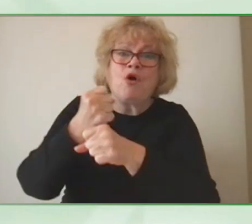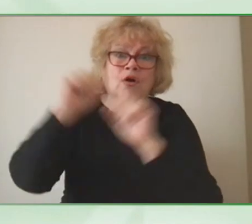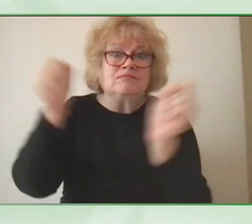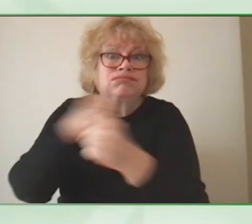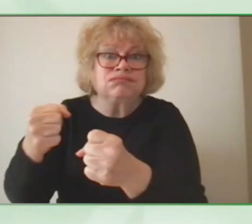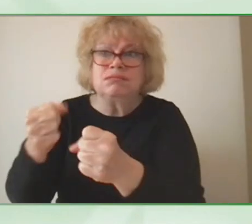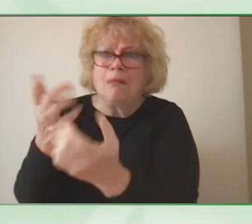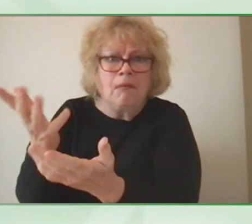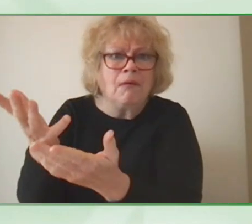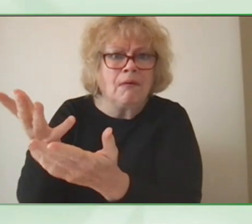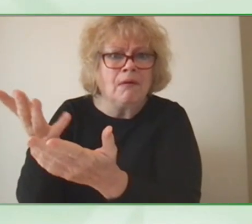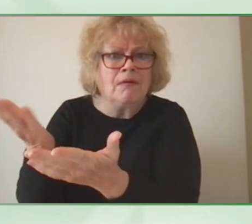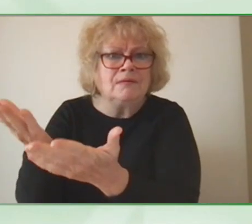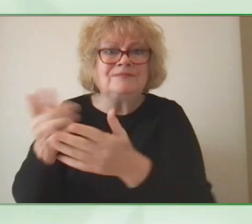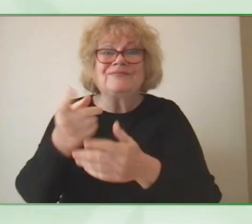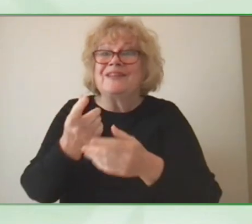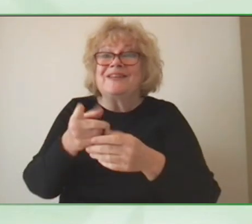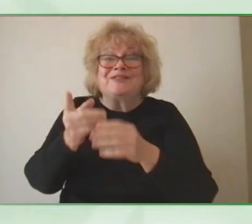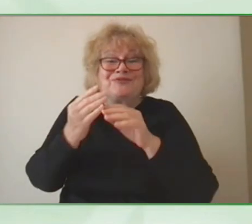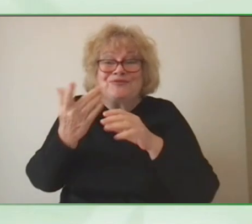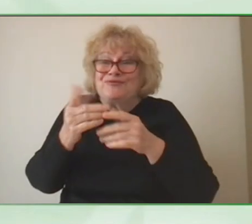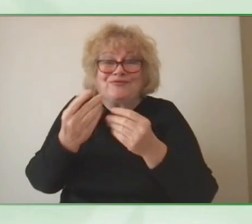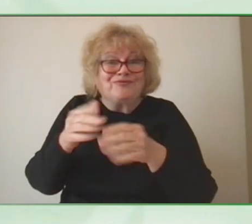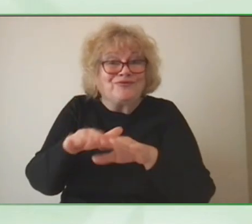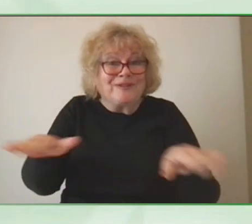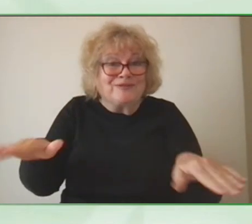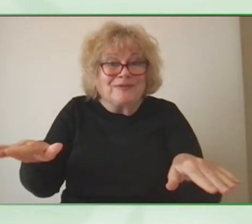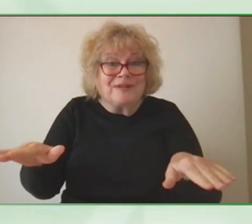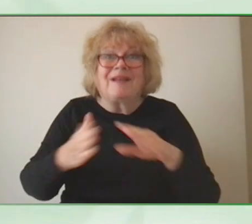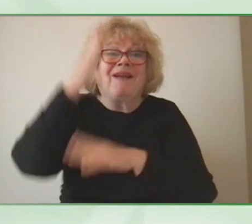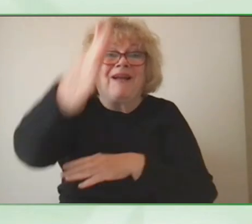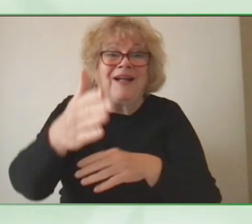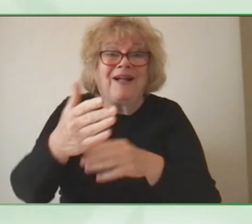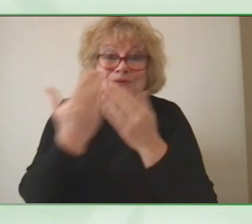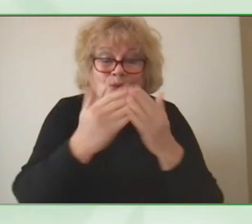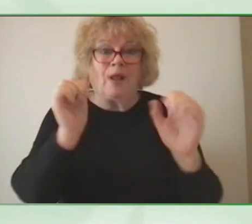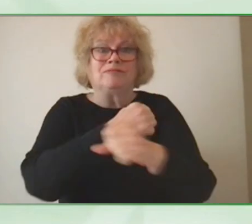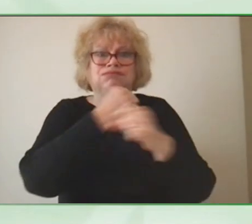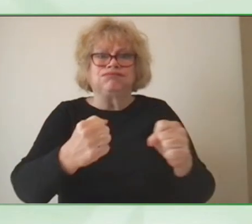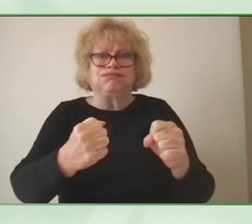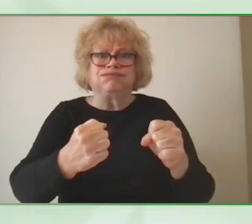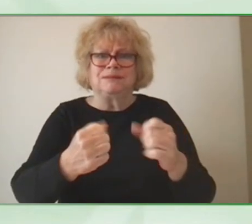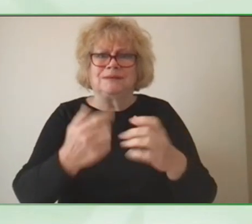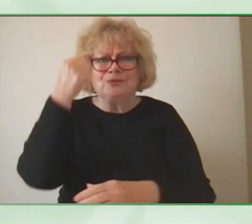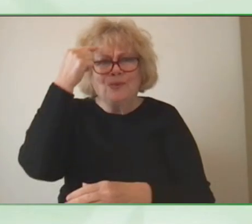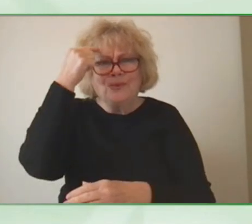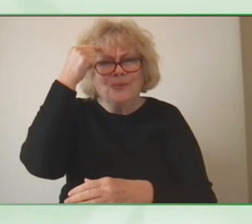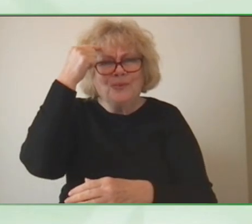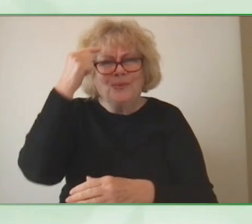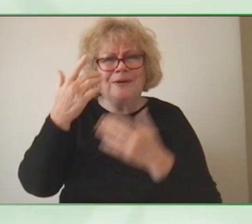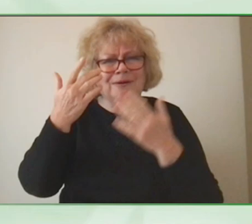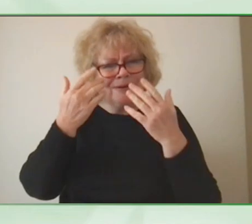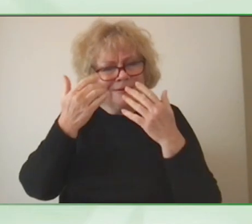need a continuity of operations, and at the same time, those supports are no longer